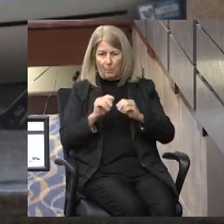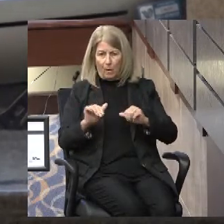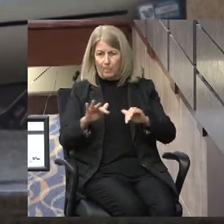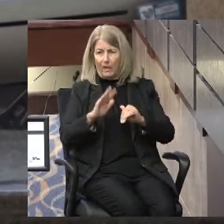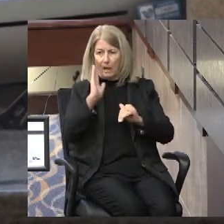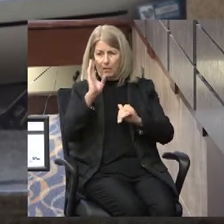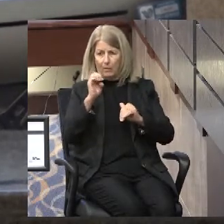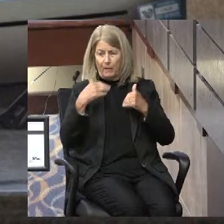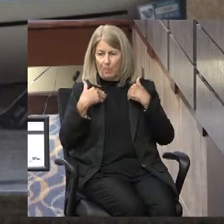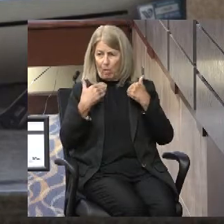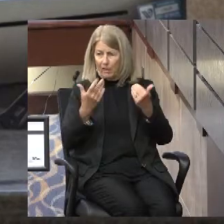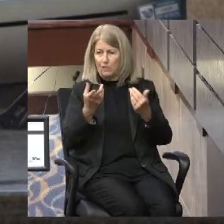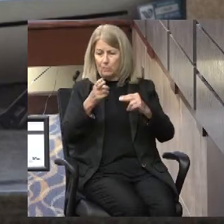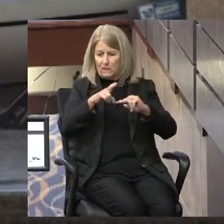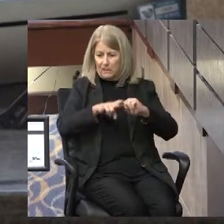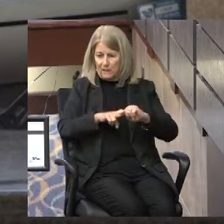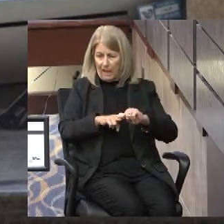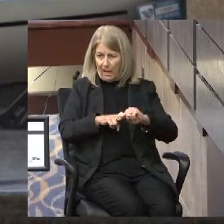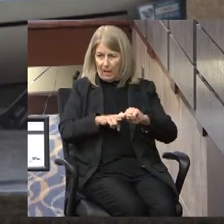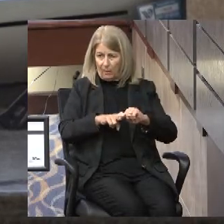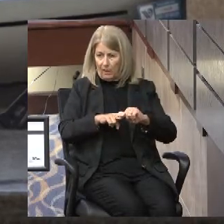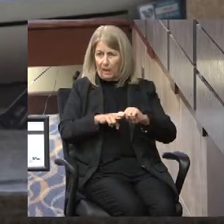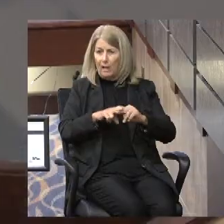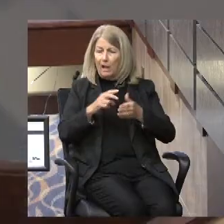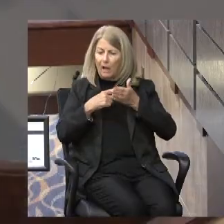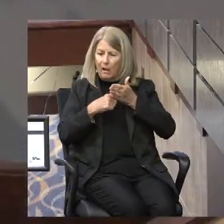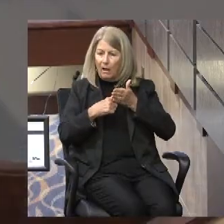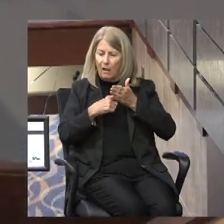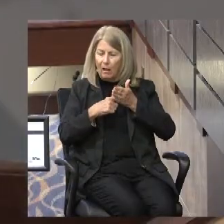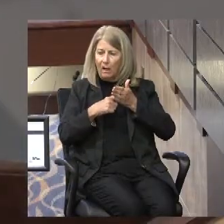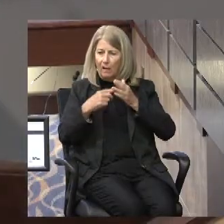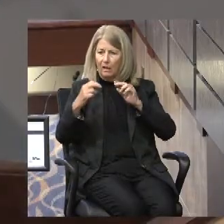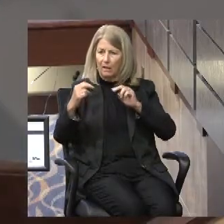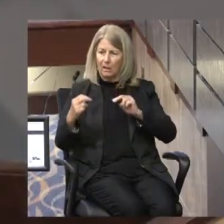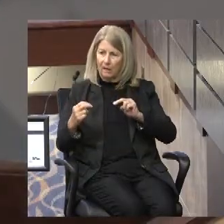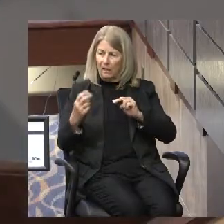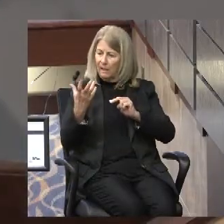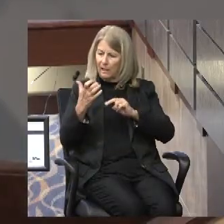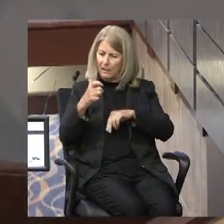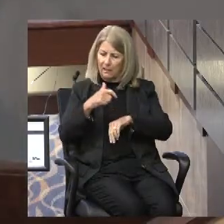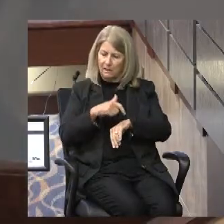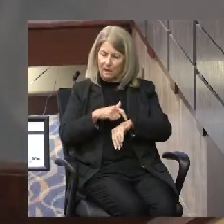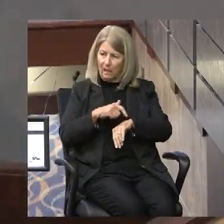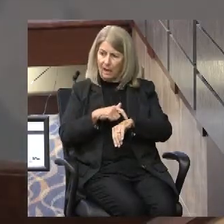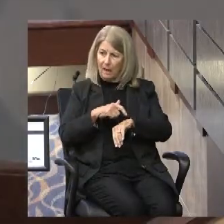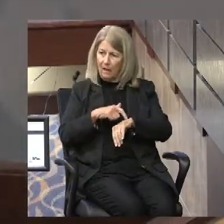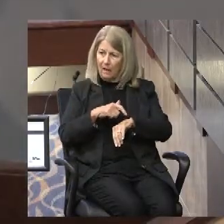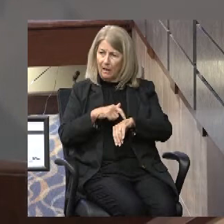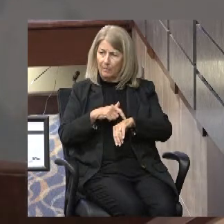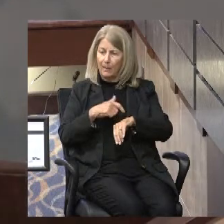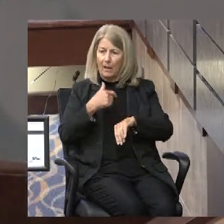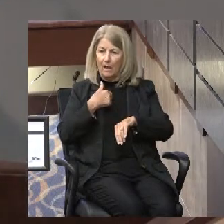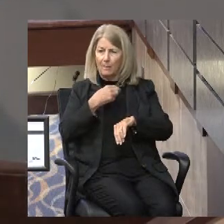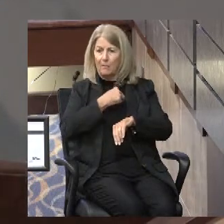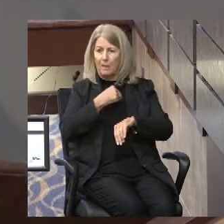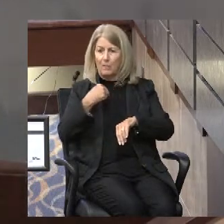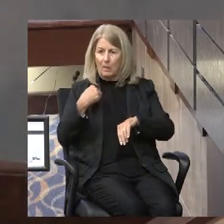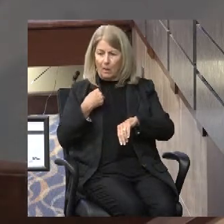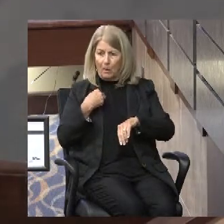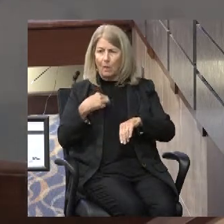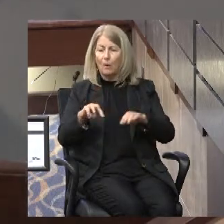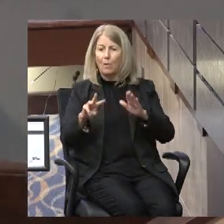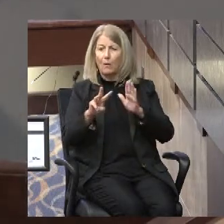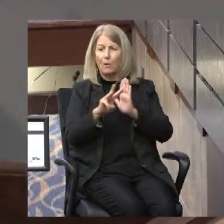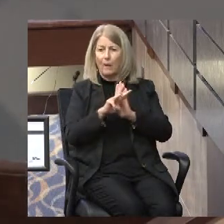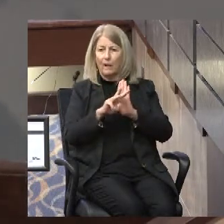willing to sit down and engage with a discussion at any time. I'm a member of the Waco Area Pastors